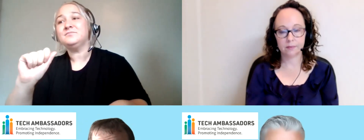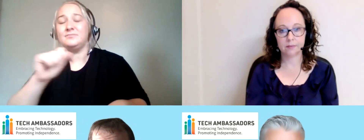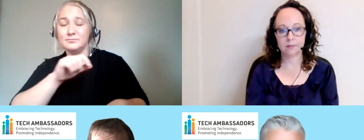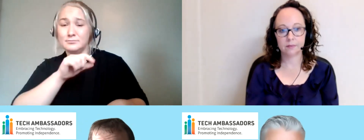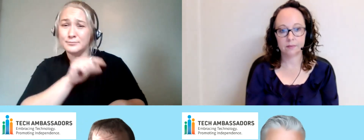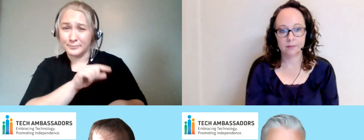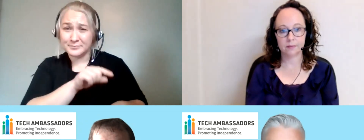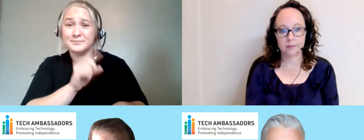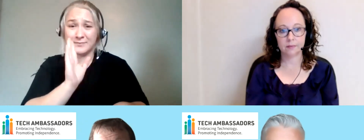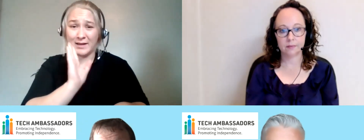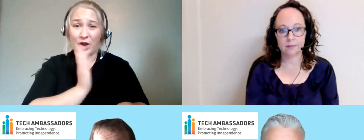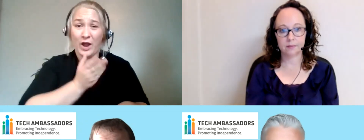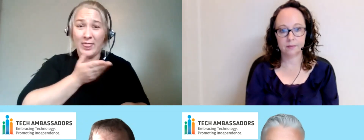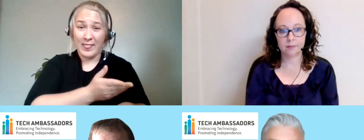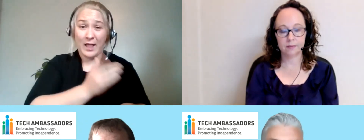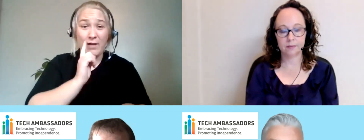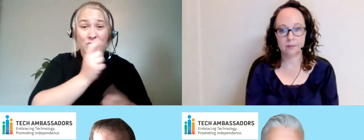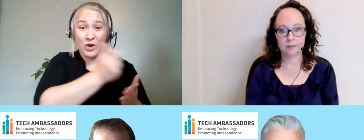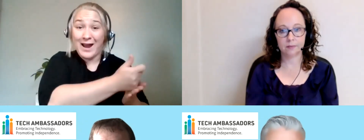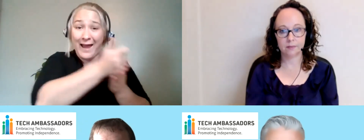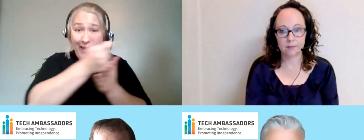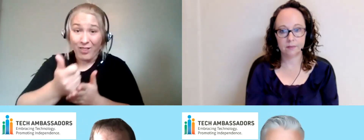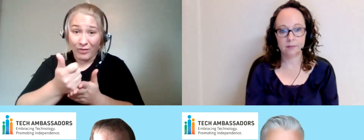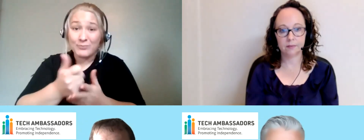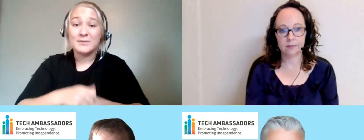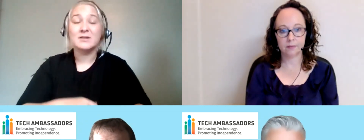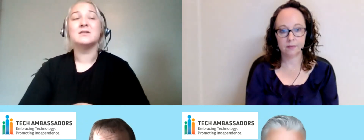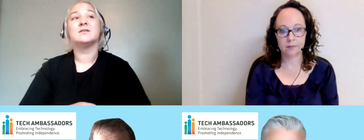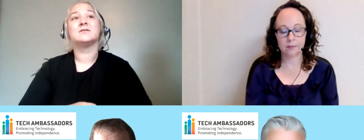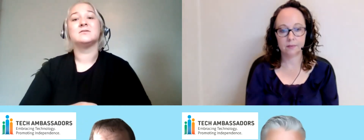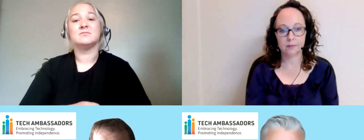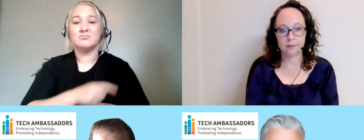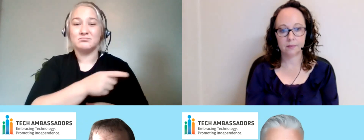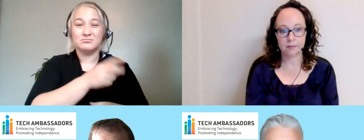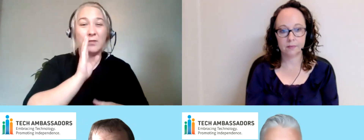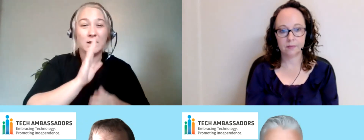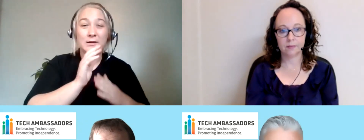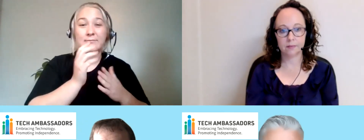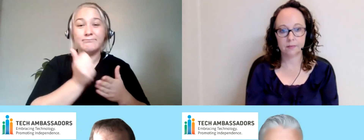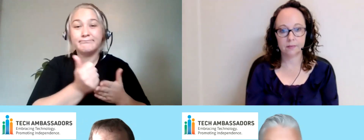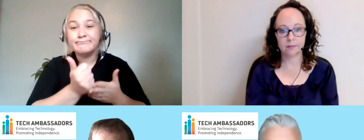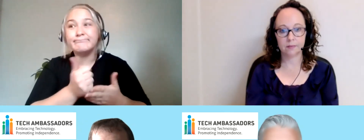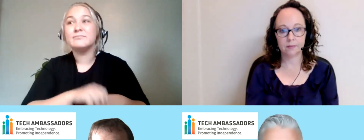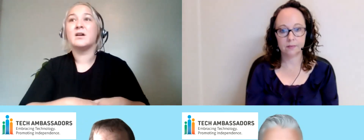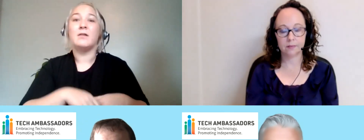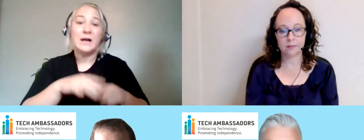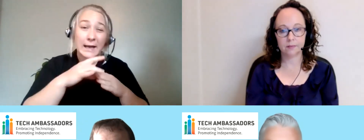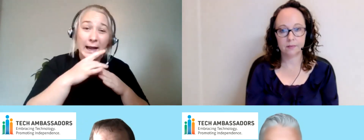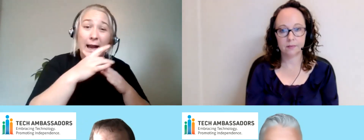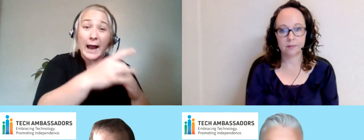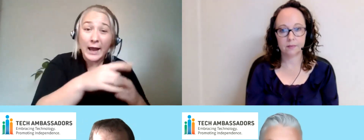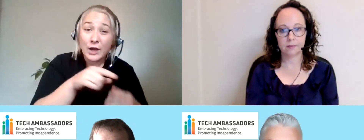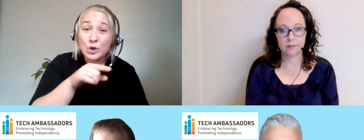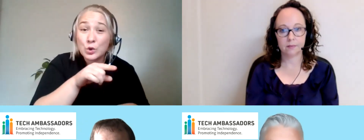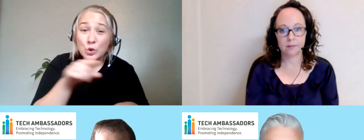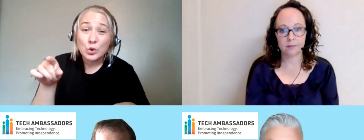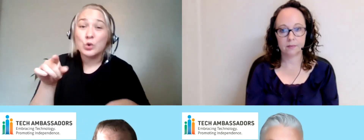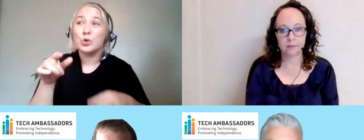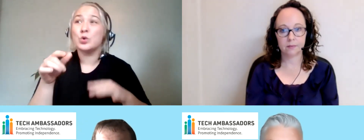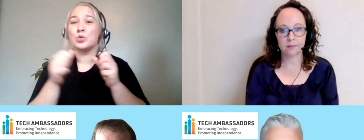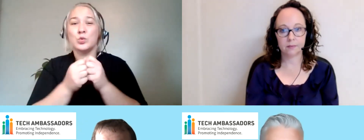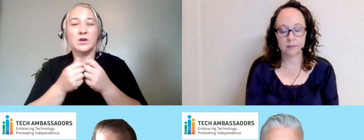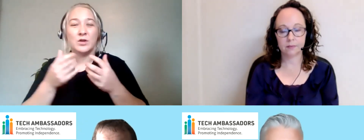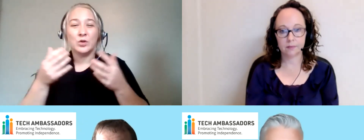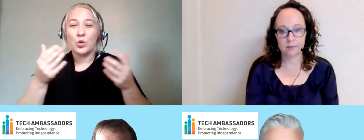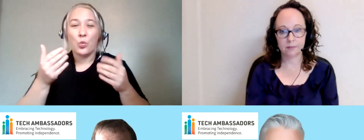they are there to help and guide you on like what